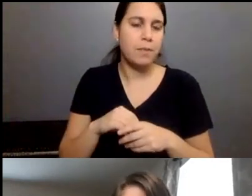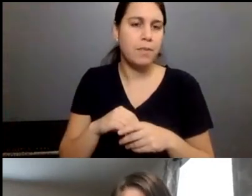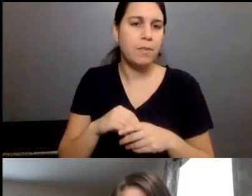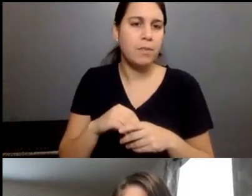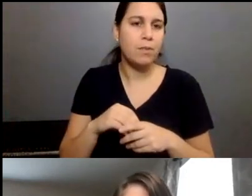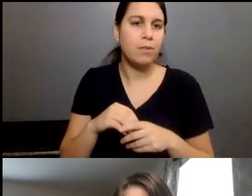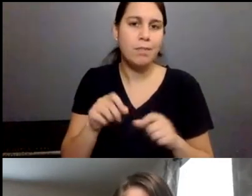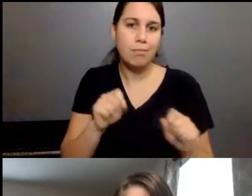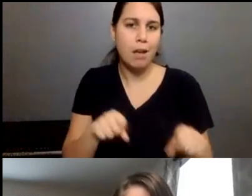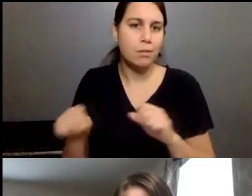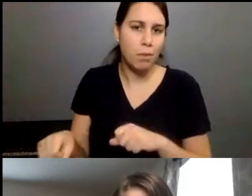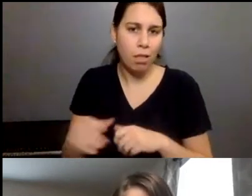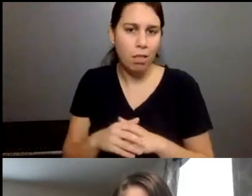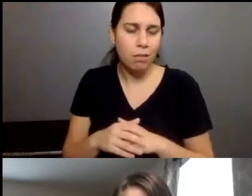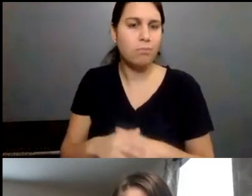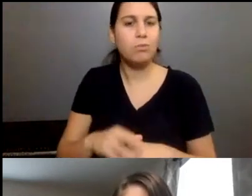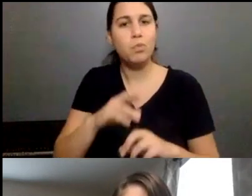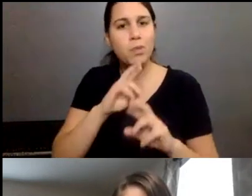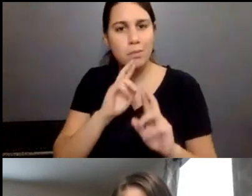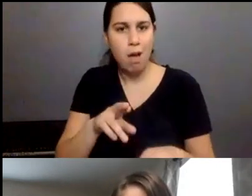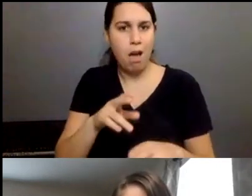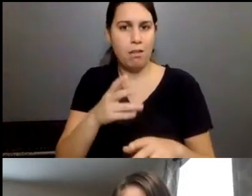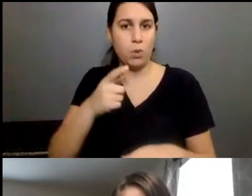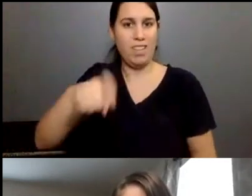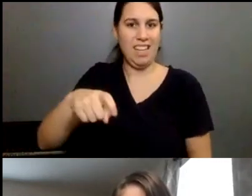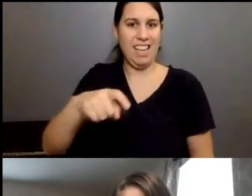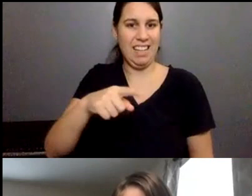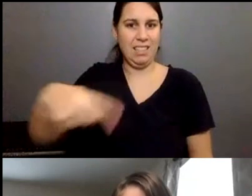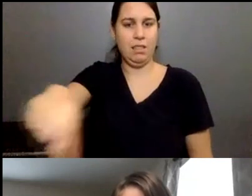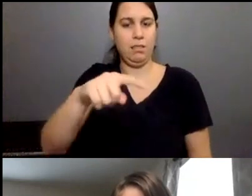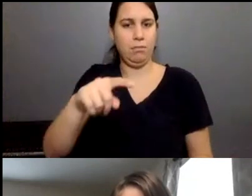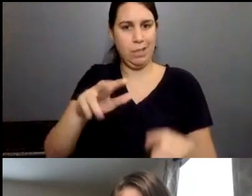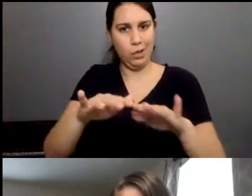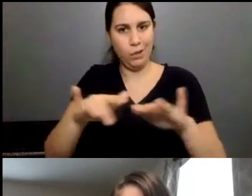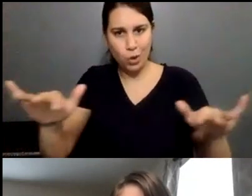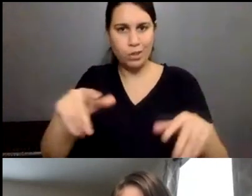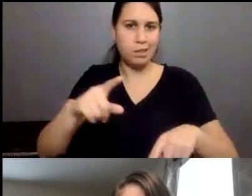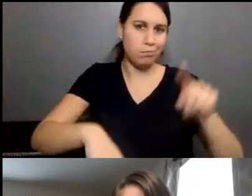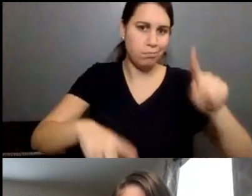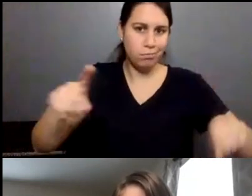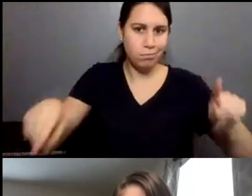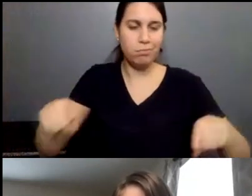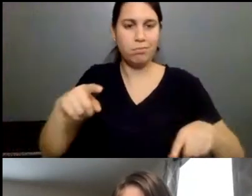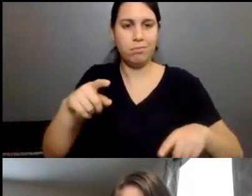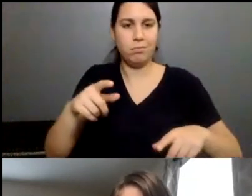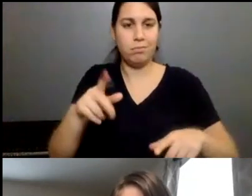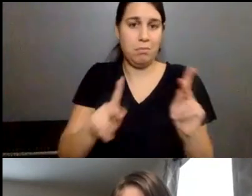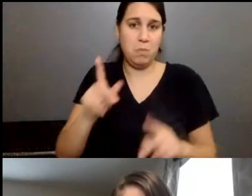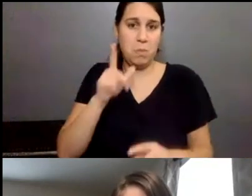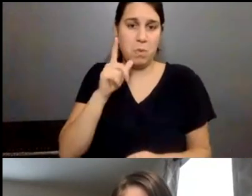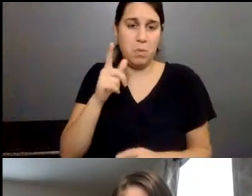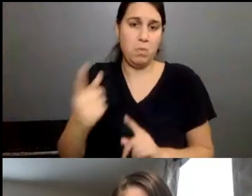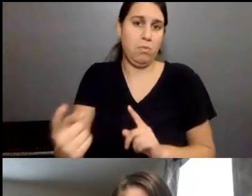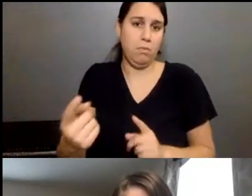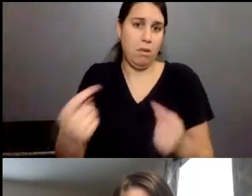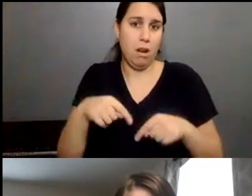as possible and respond to the diverse needs of the people that come to us and from a